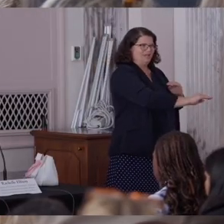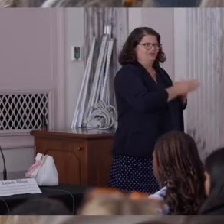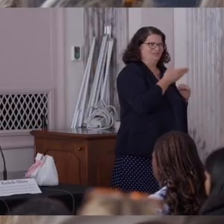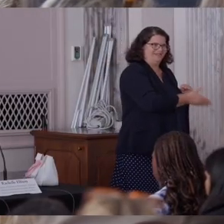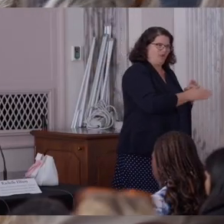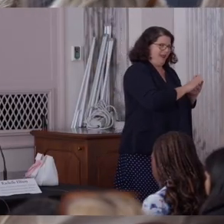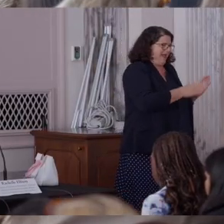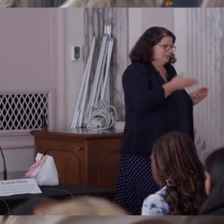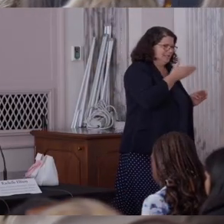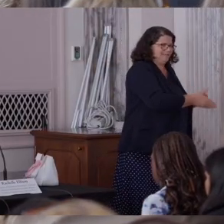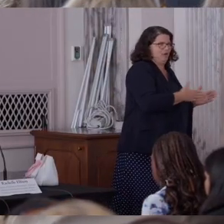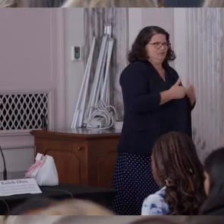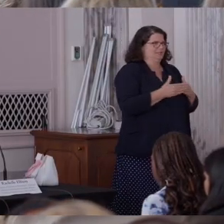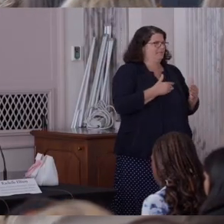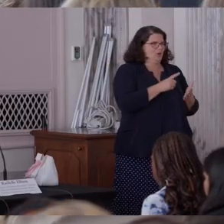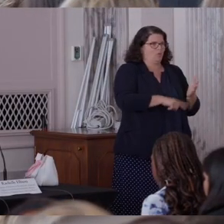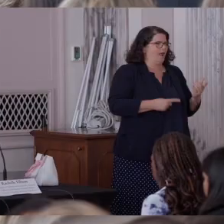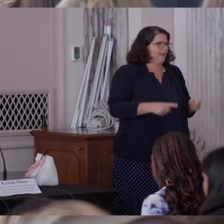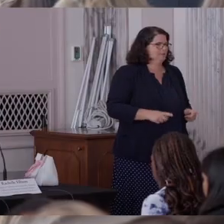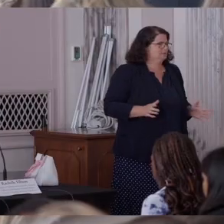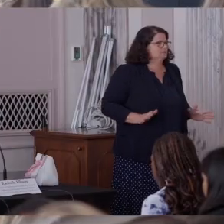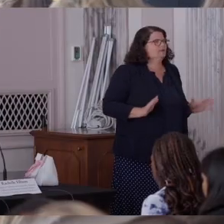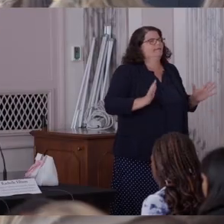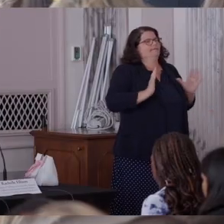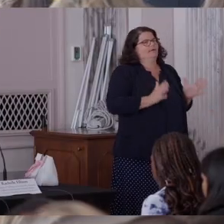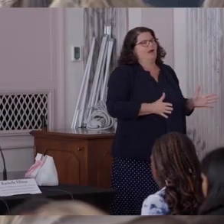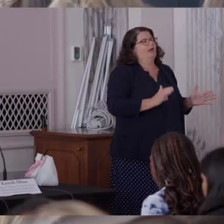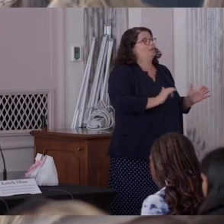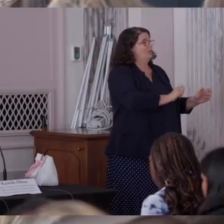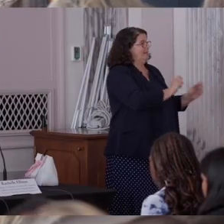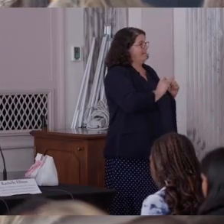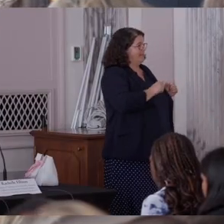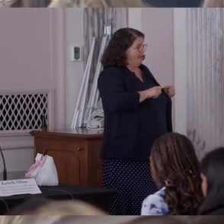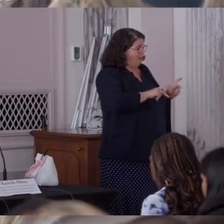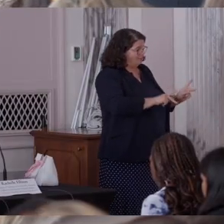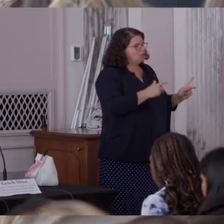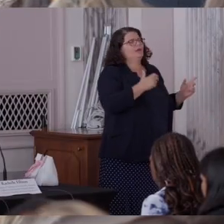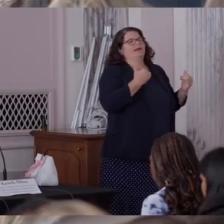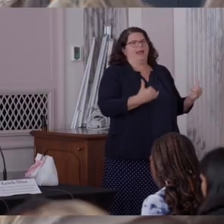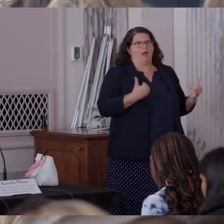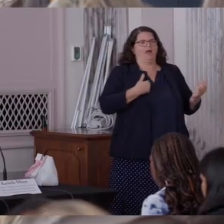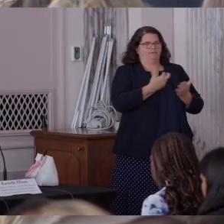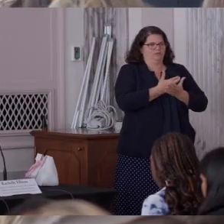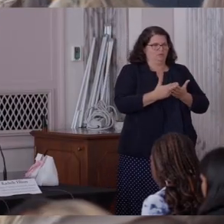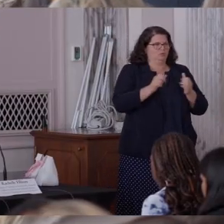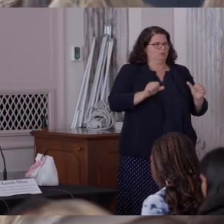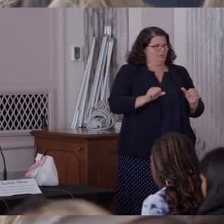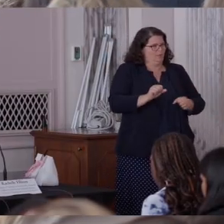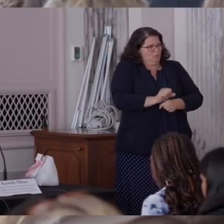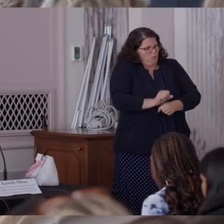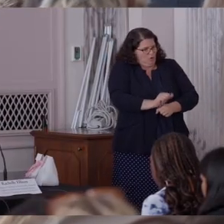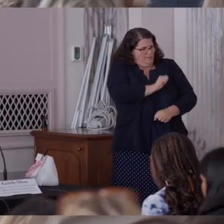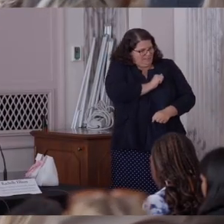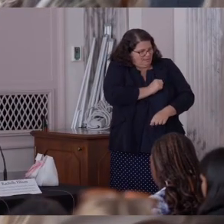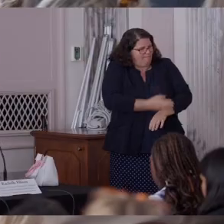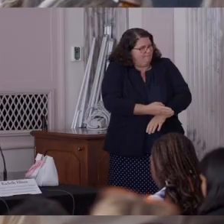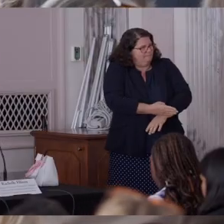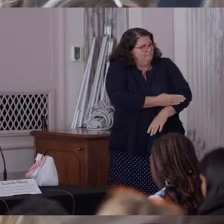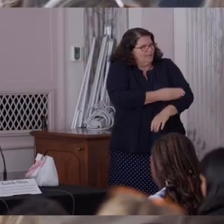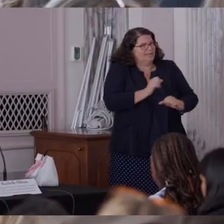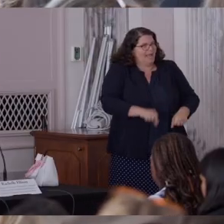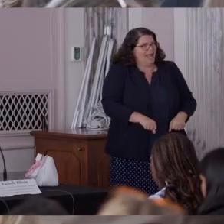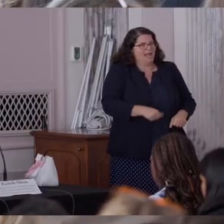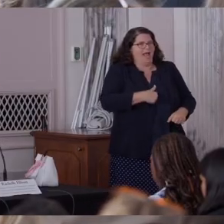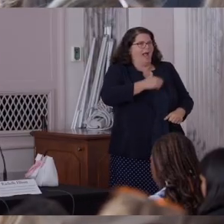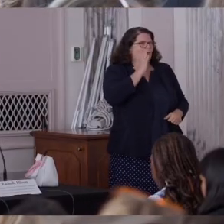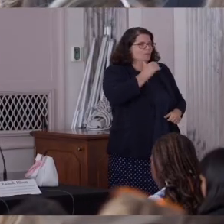and given the opportunity and the resources to be able to work on me while knowing that I was not going to lose my keys to